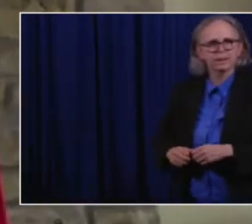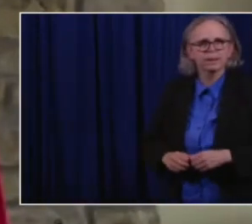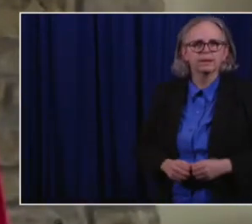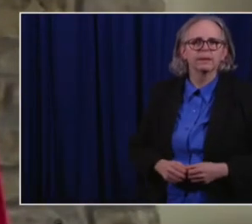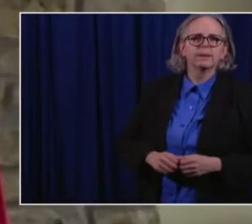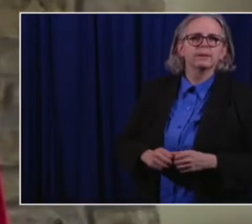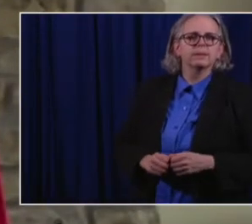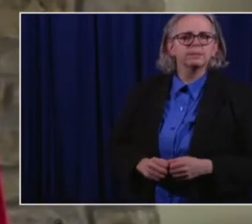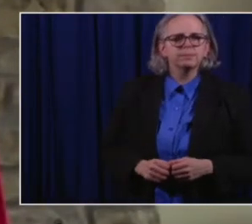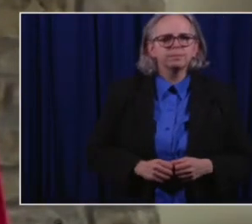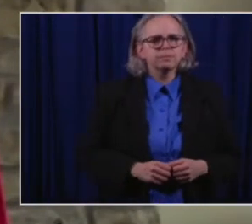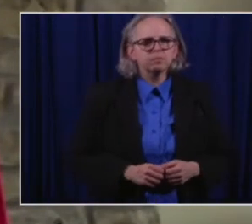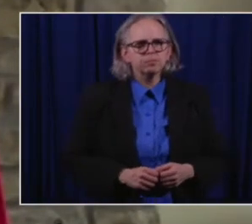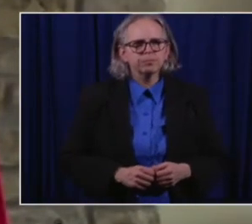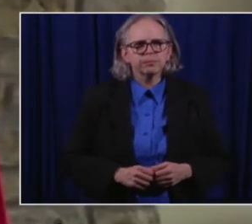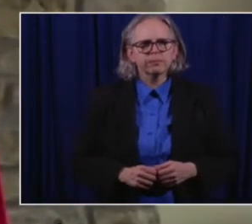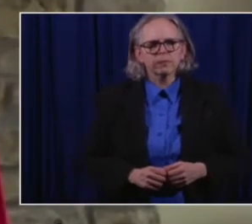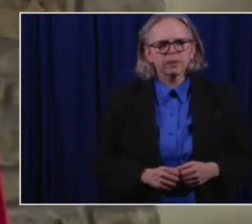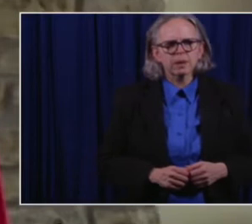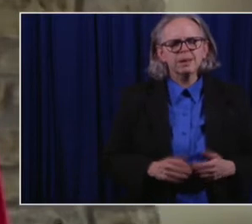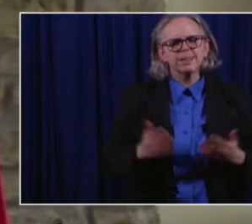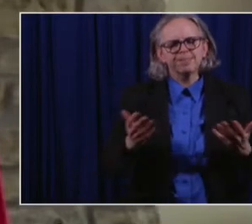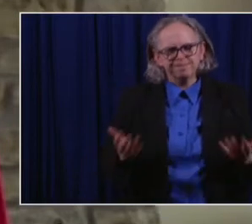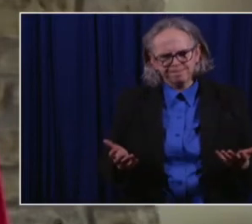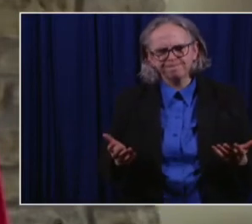we're seeing a couple promising things,